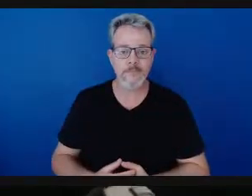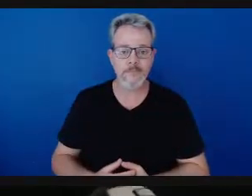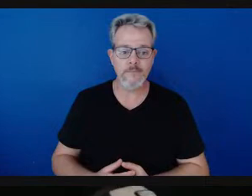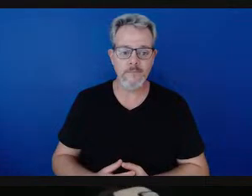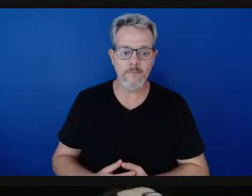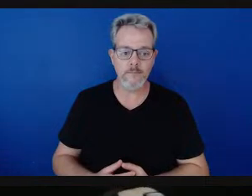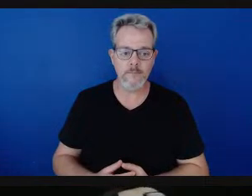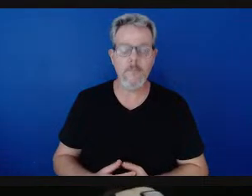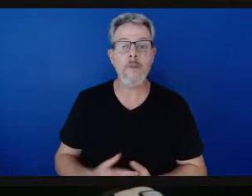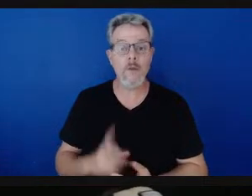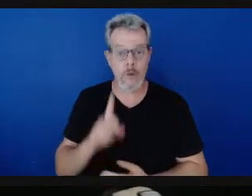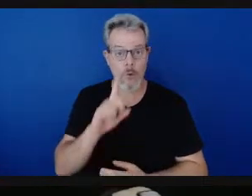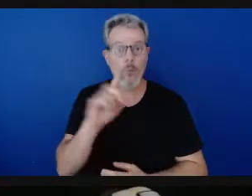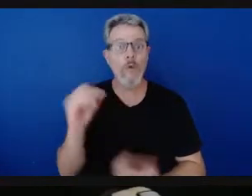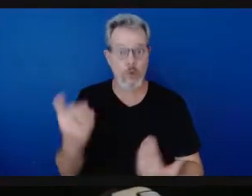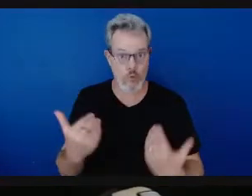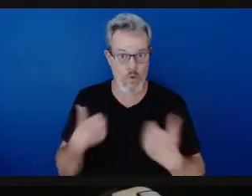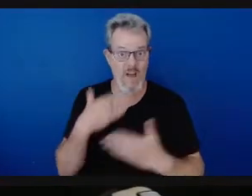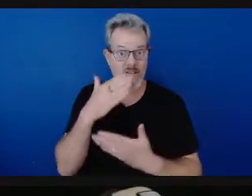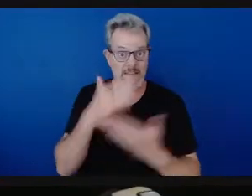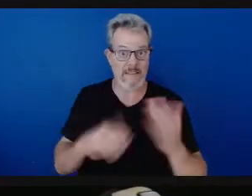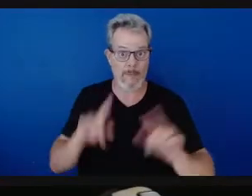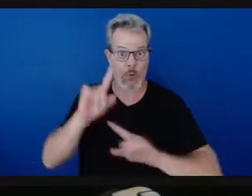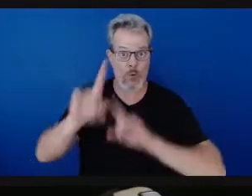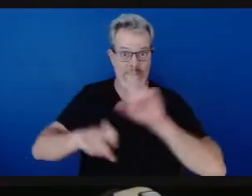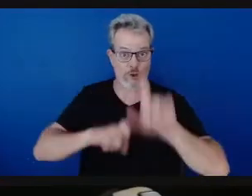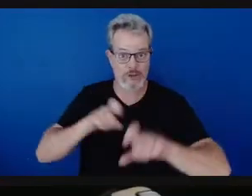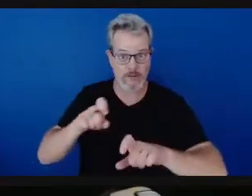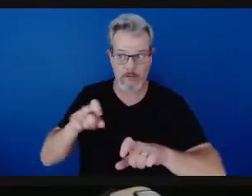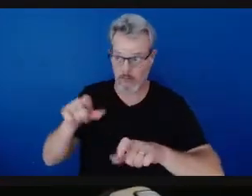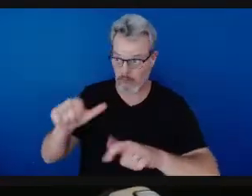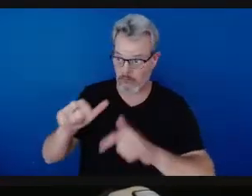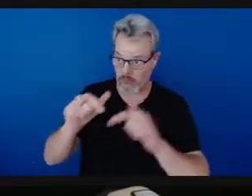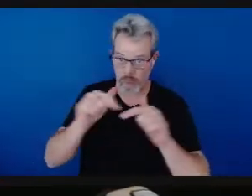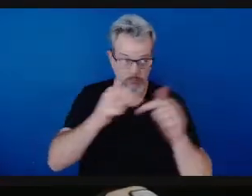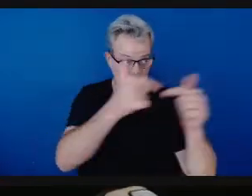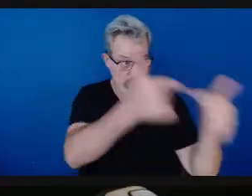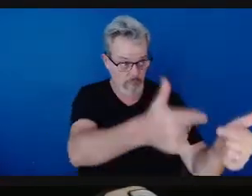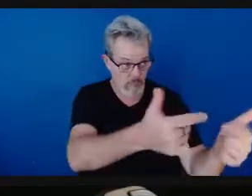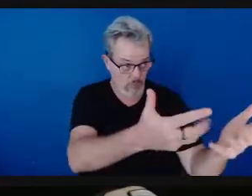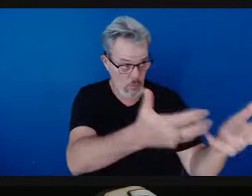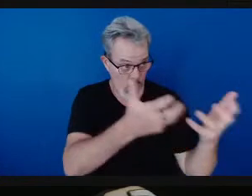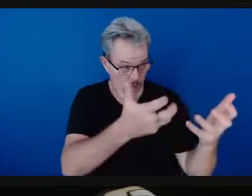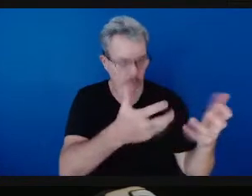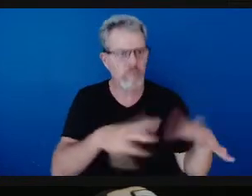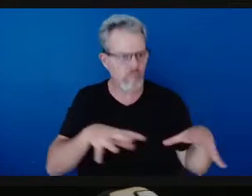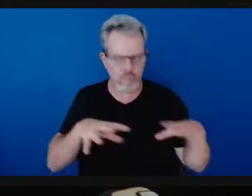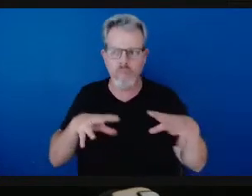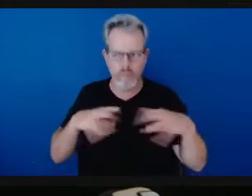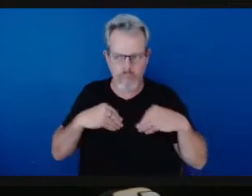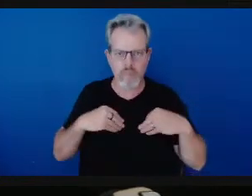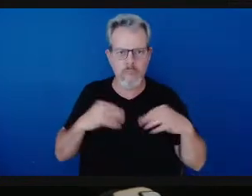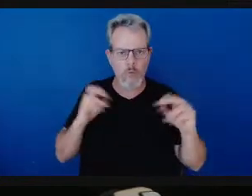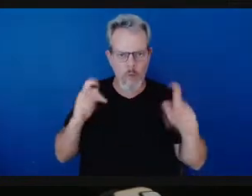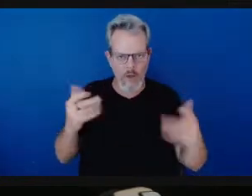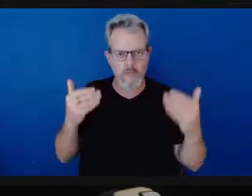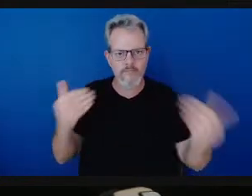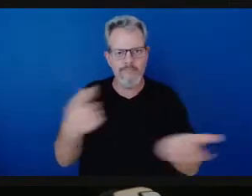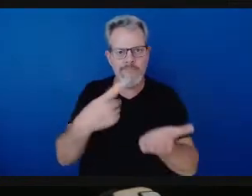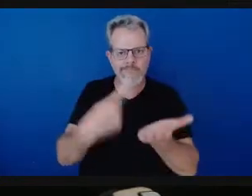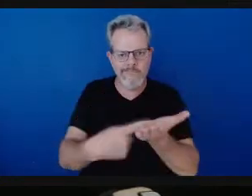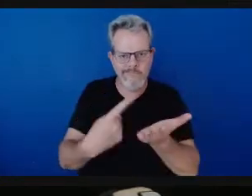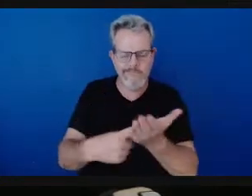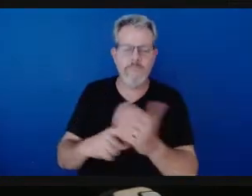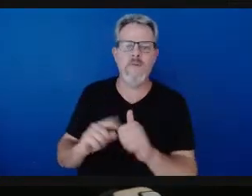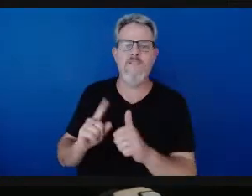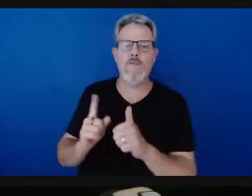some questions lined up, Phil, if you want to take those on. Yeah, let's have some discussion here. So the first one, let's